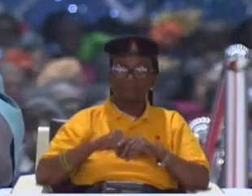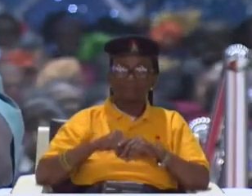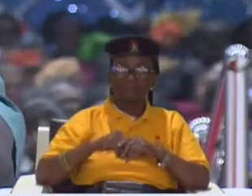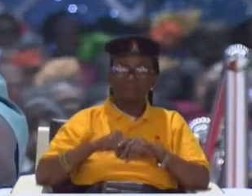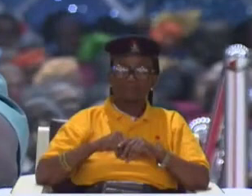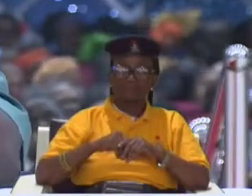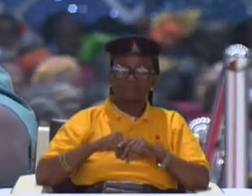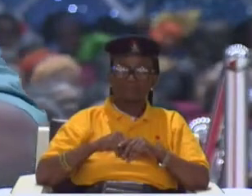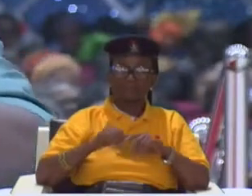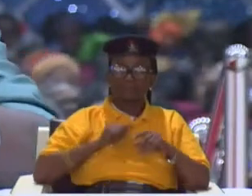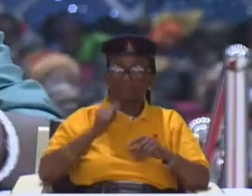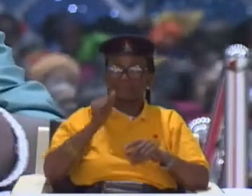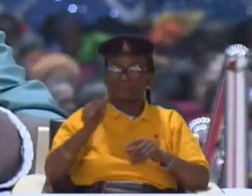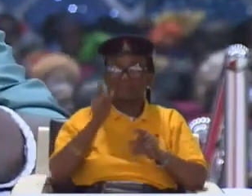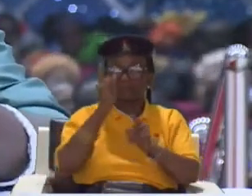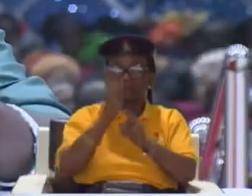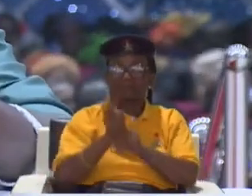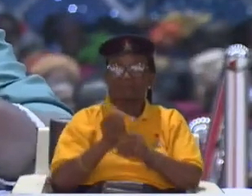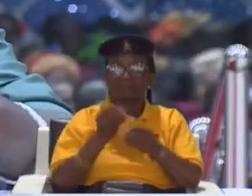I'm just obeying God.